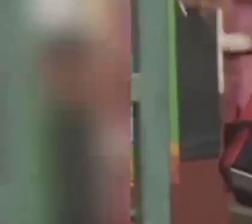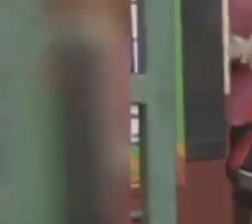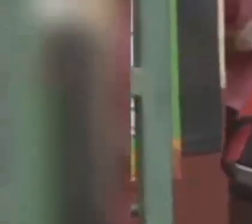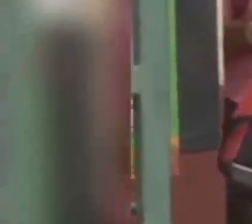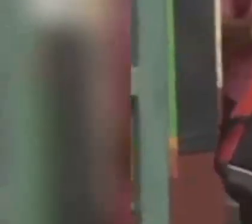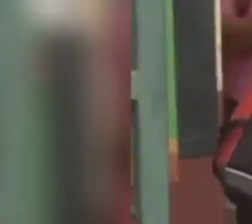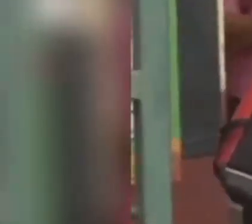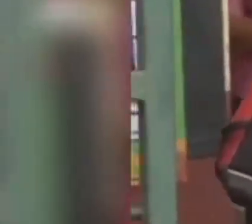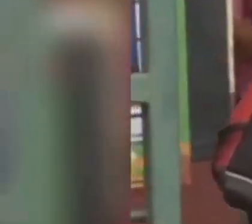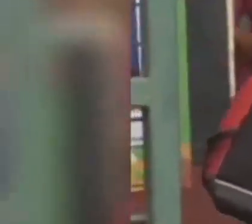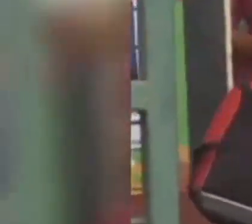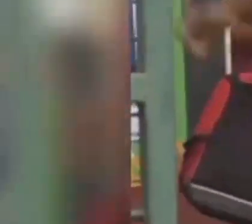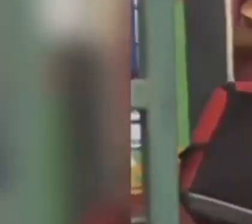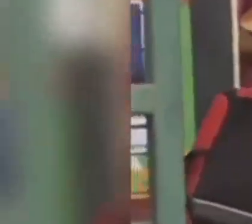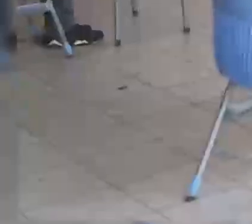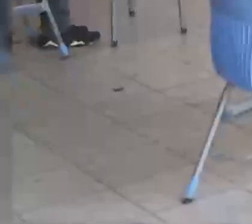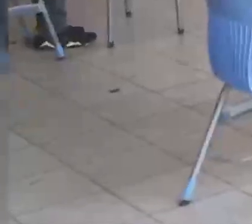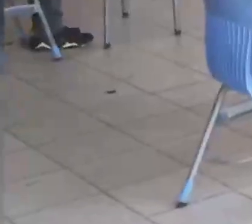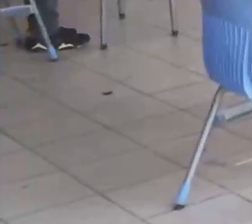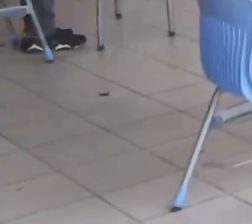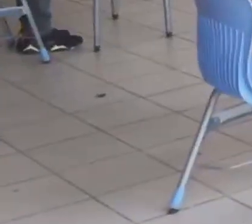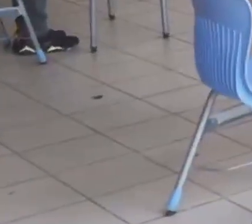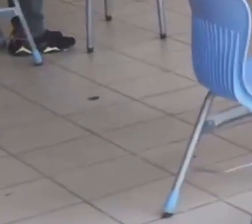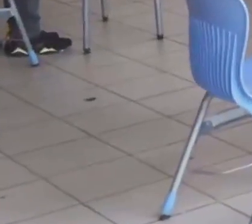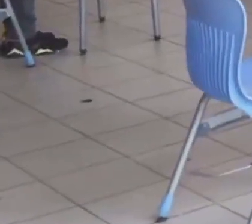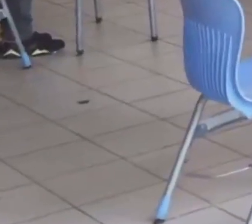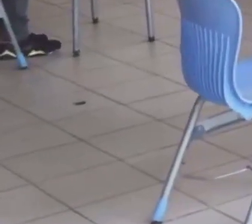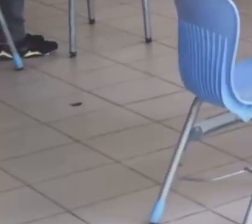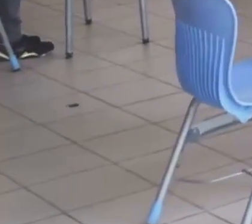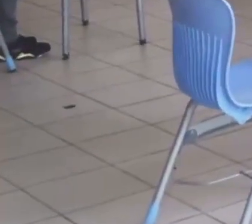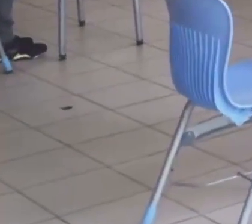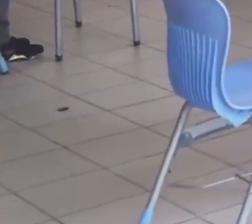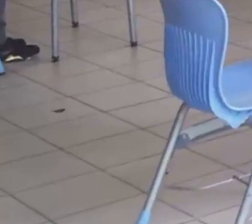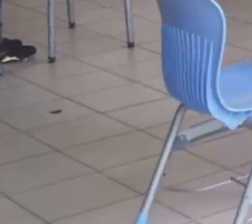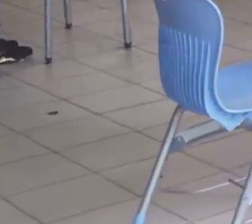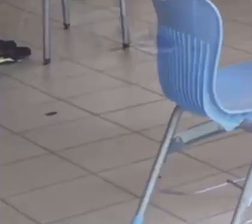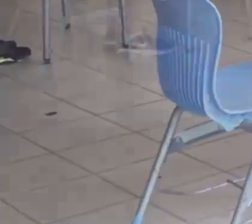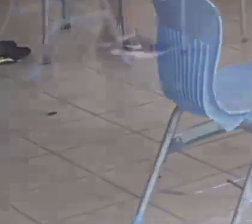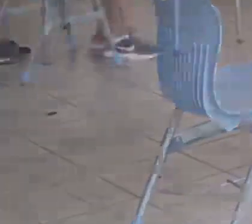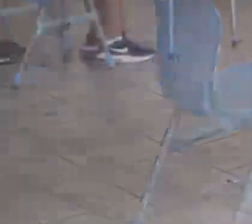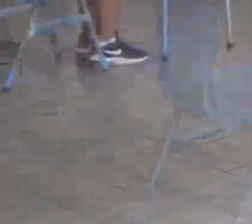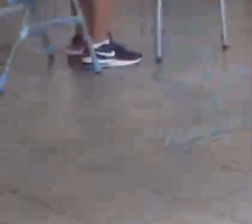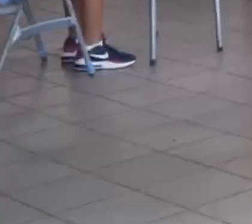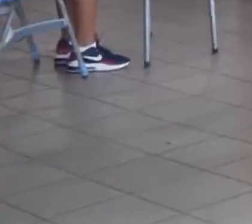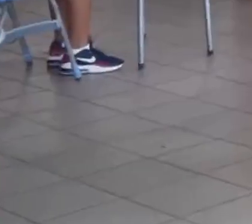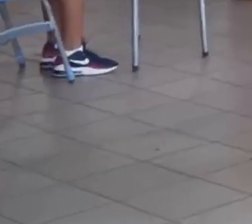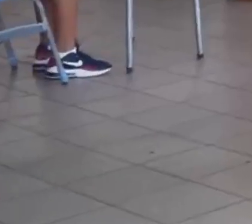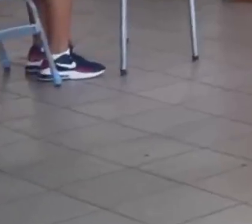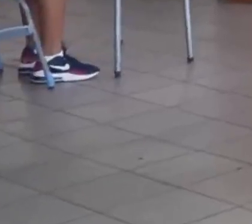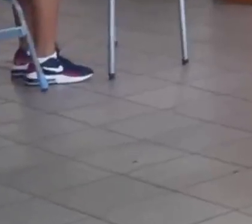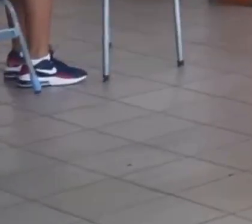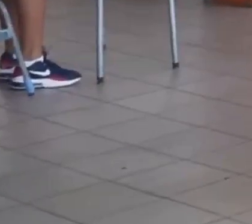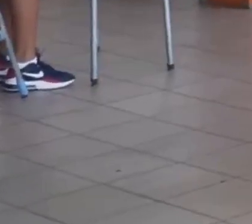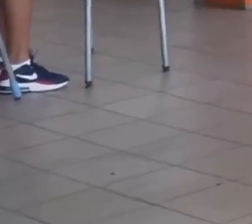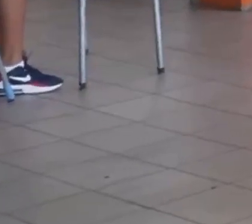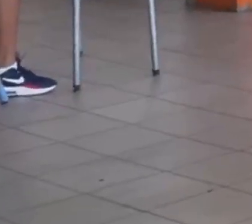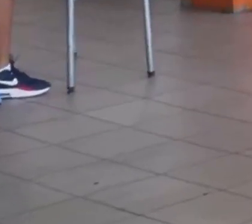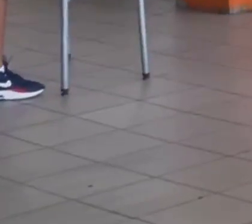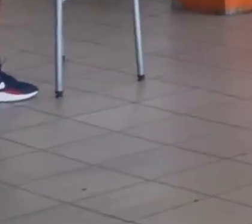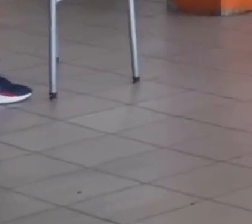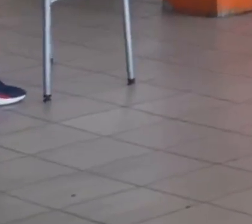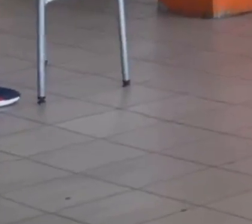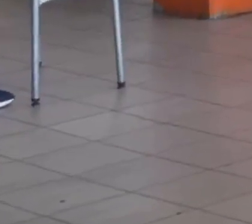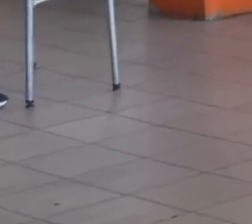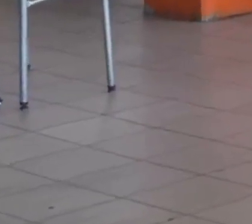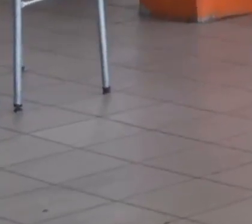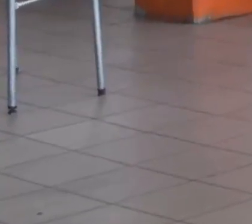and safety. The spacing in terms of how they've laid out the desks and the chairs, that is in order and in line with the health regulations.